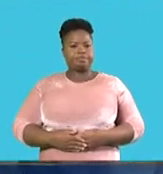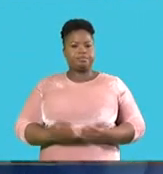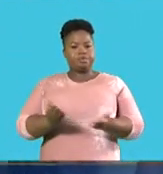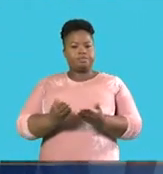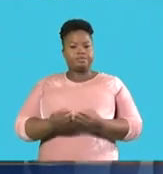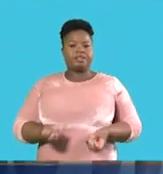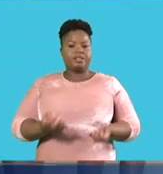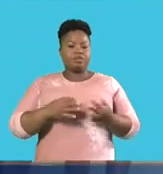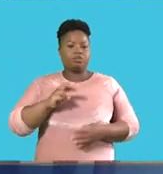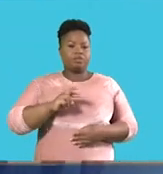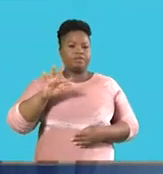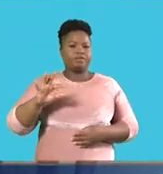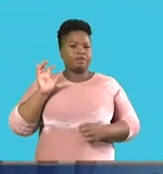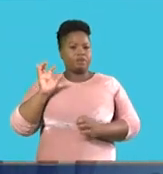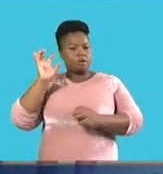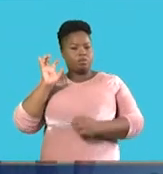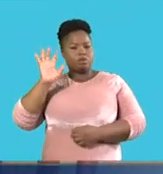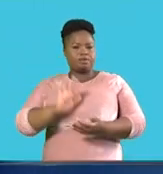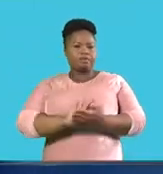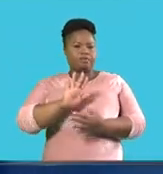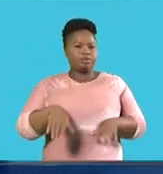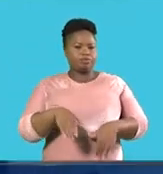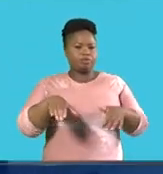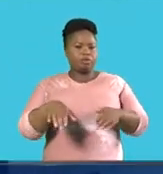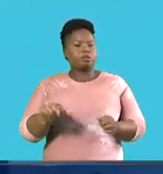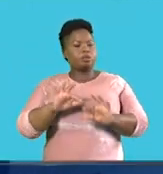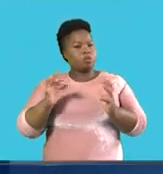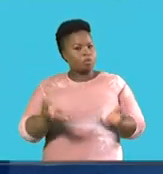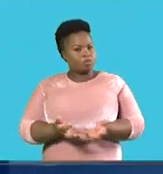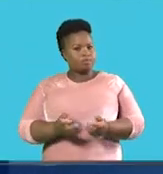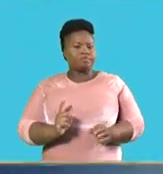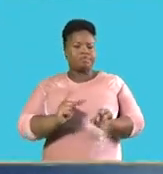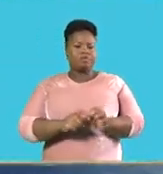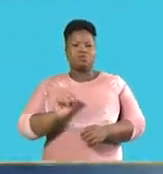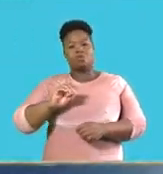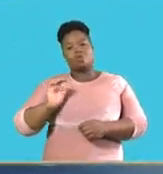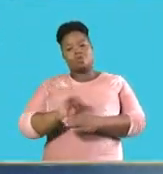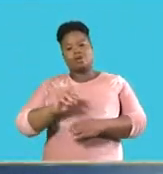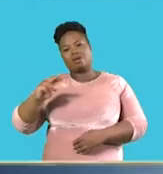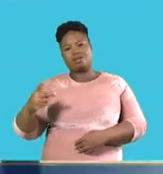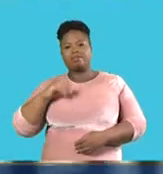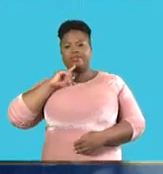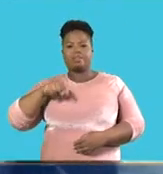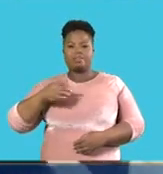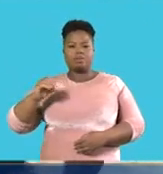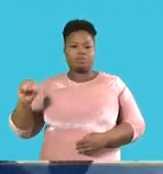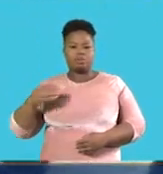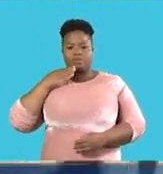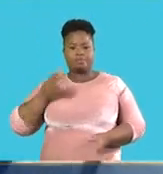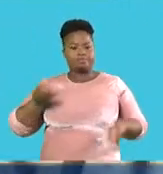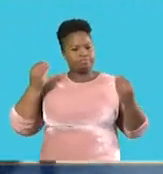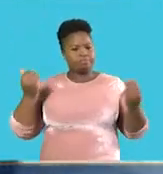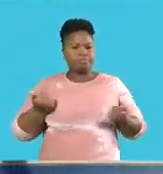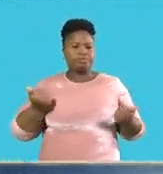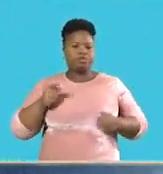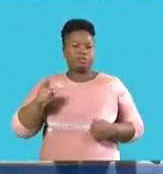officially receives 25 netballs and 15 rugby balls, joining over 1,000 other schools that have benefited from this